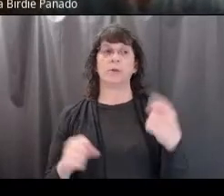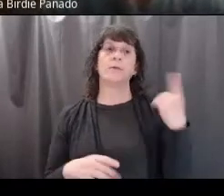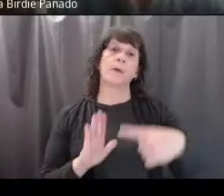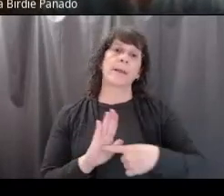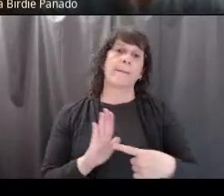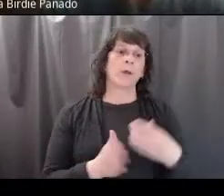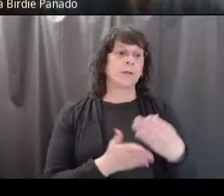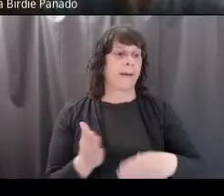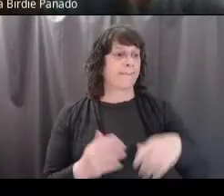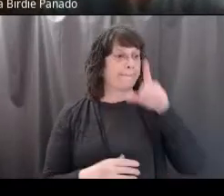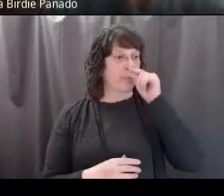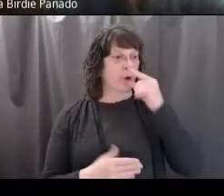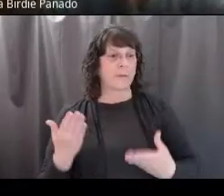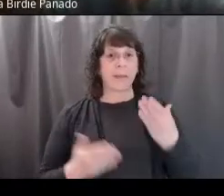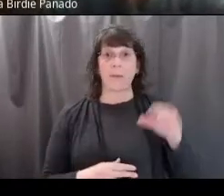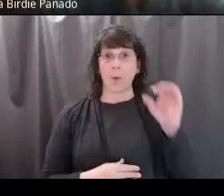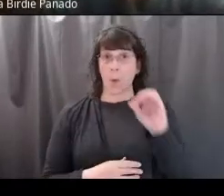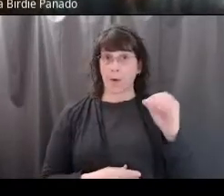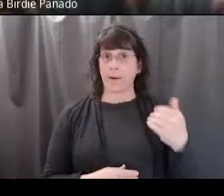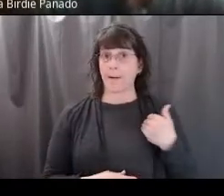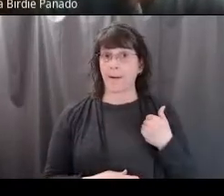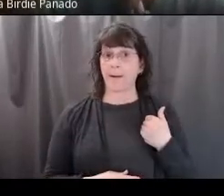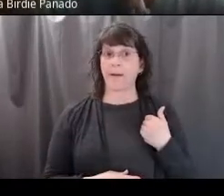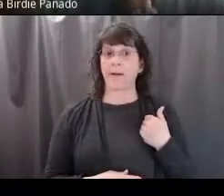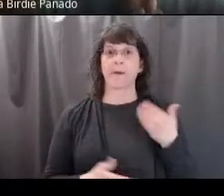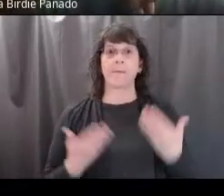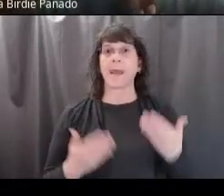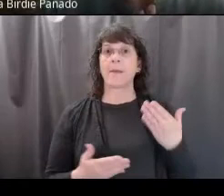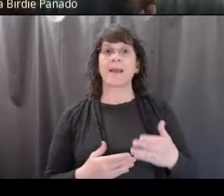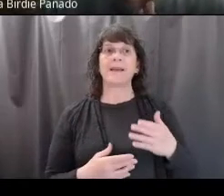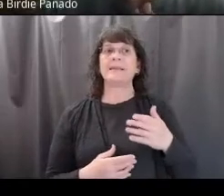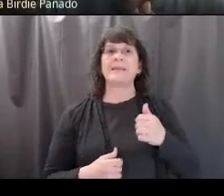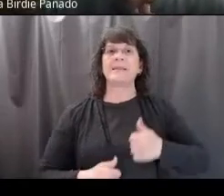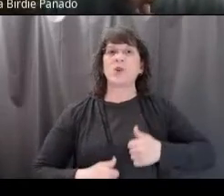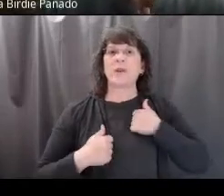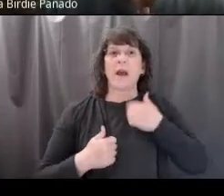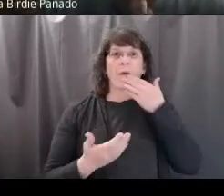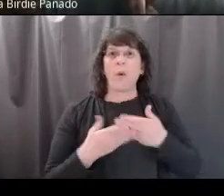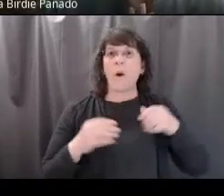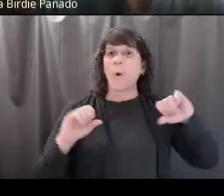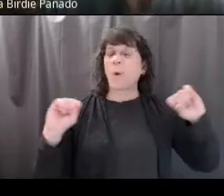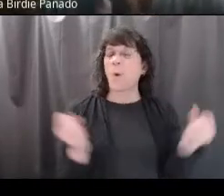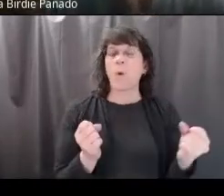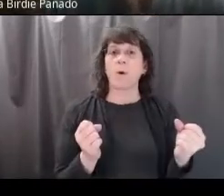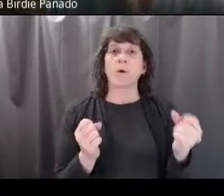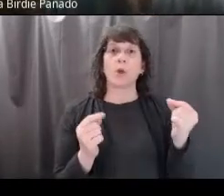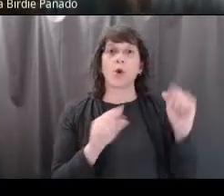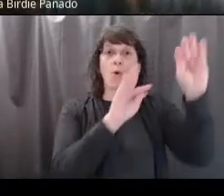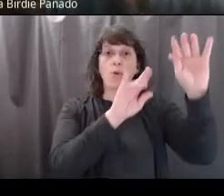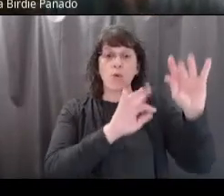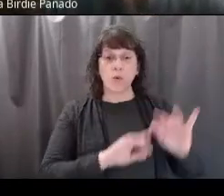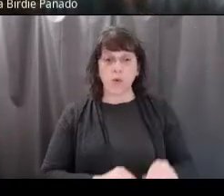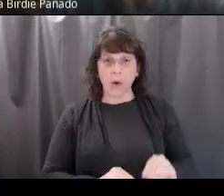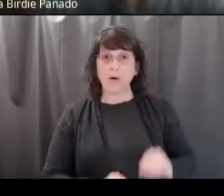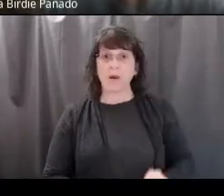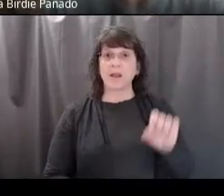example, some birds that you may have in Oregon, maybe they don't do so well in the cold winter. So they may migrate down